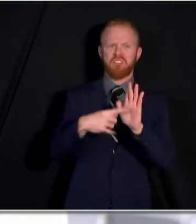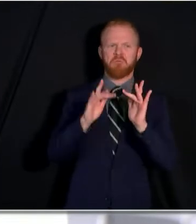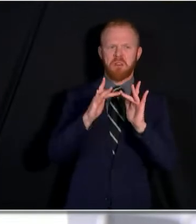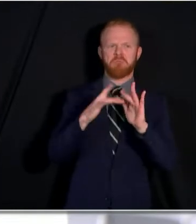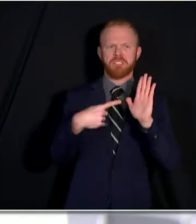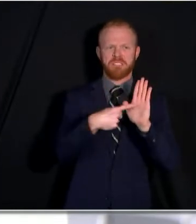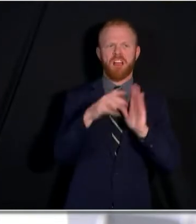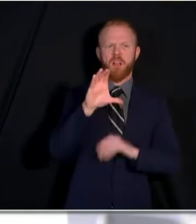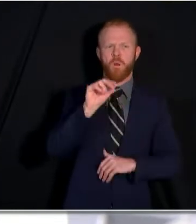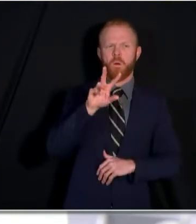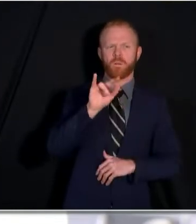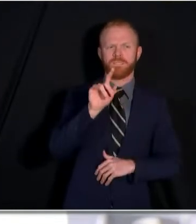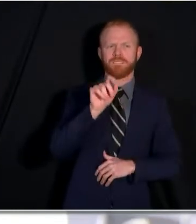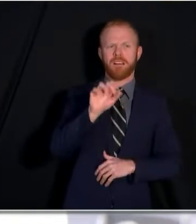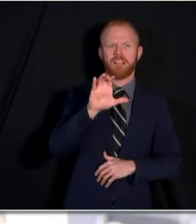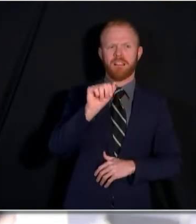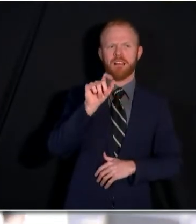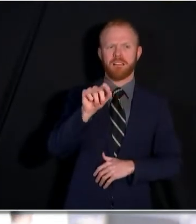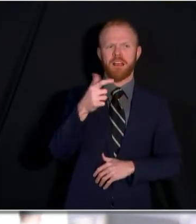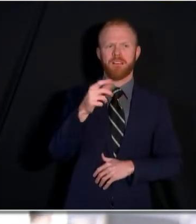covid19.ca.gov website.